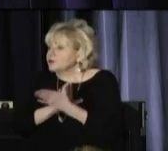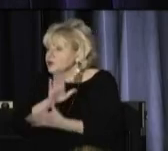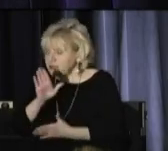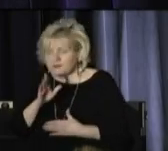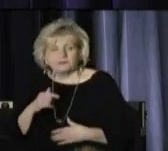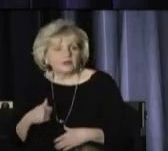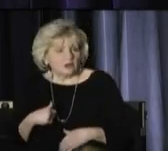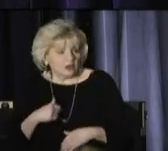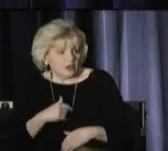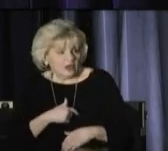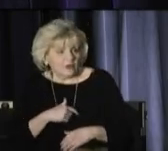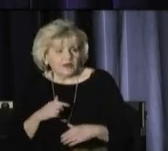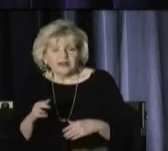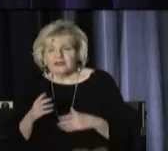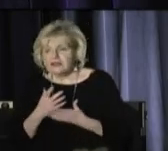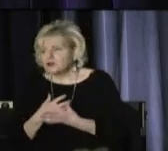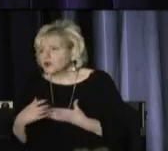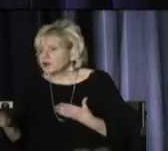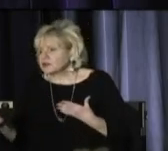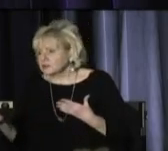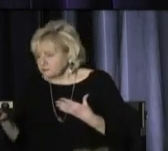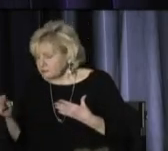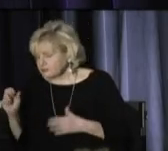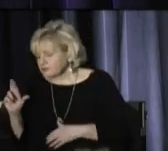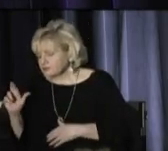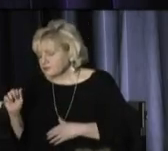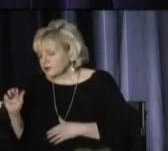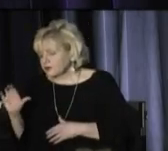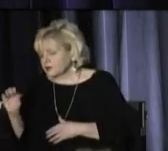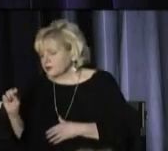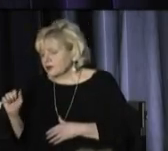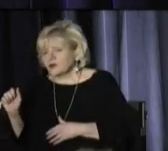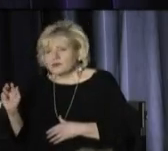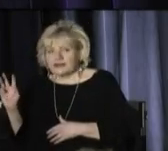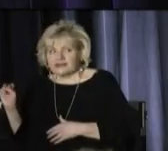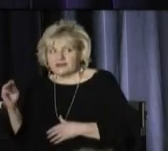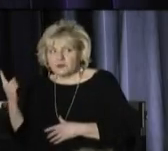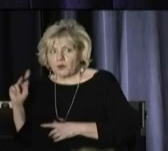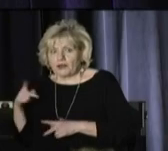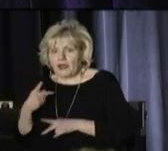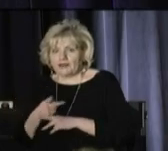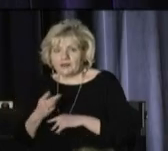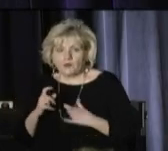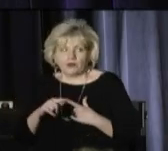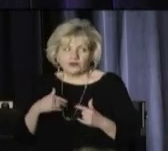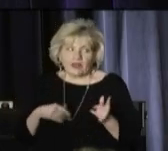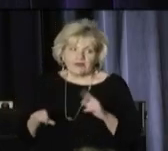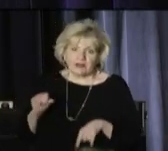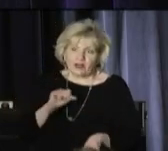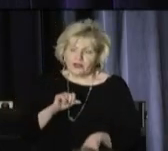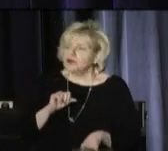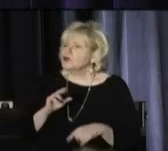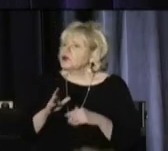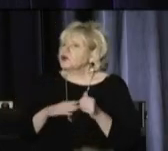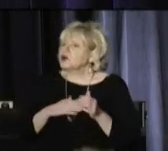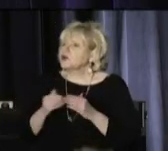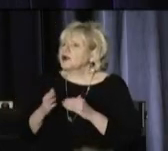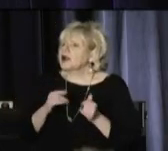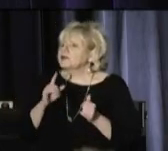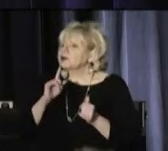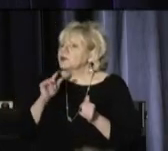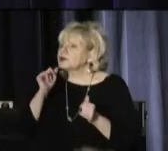we exhausted a brand of racism and wanted another. Wanted whatever was wound